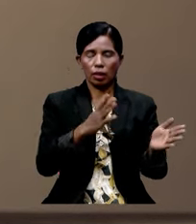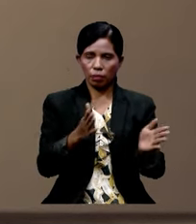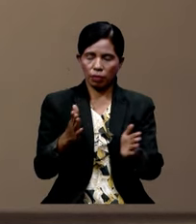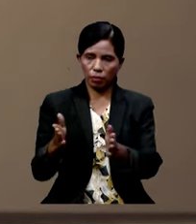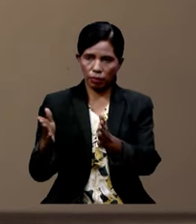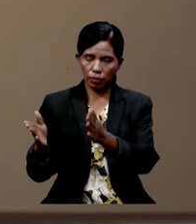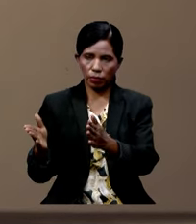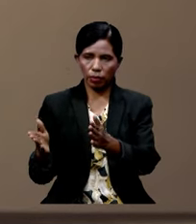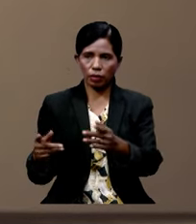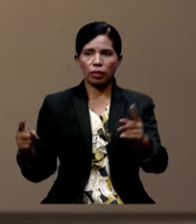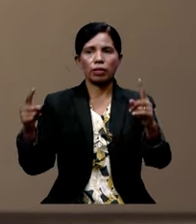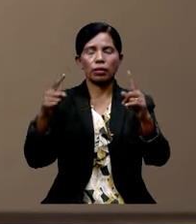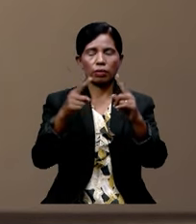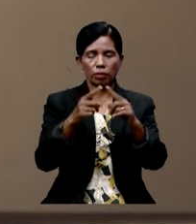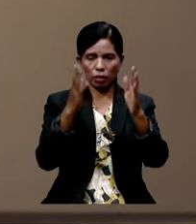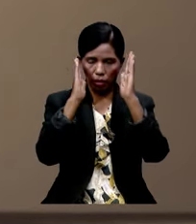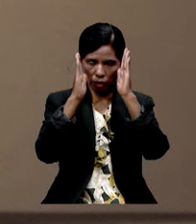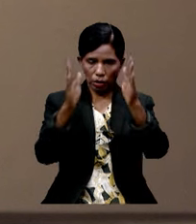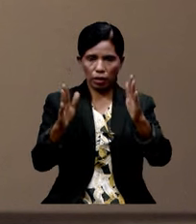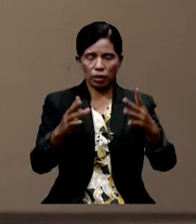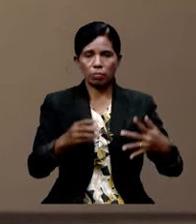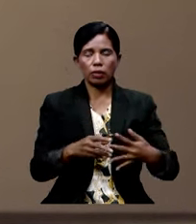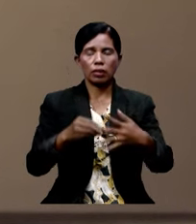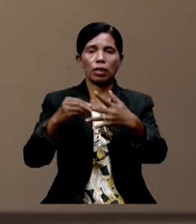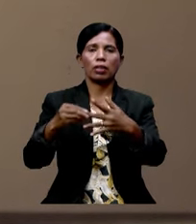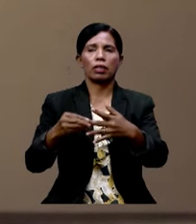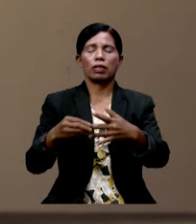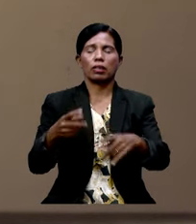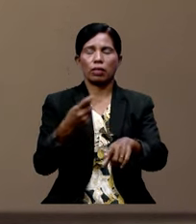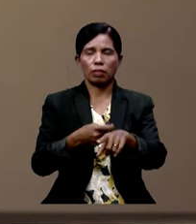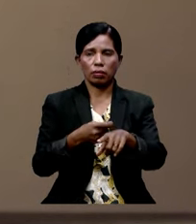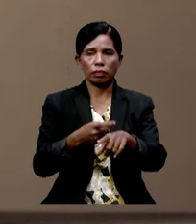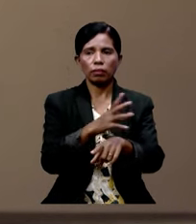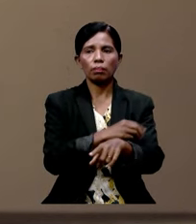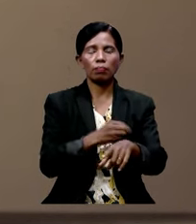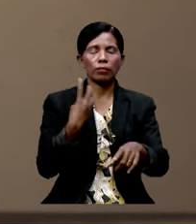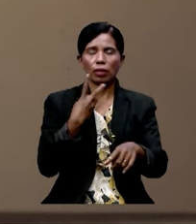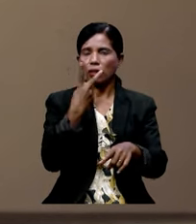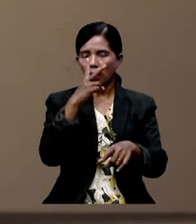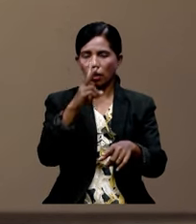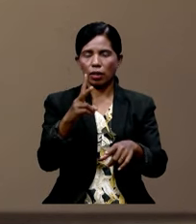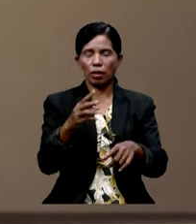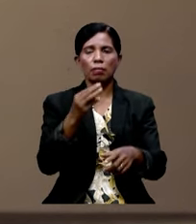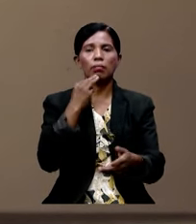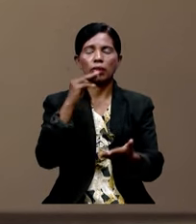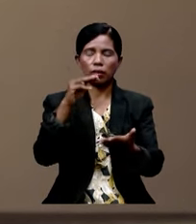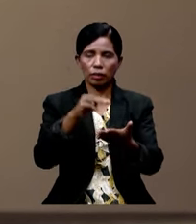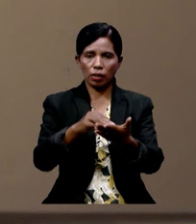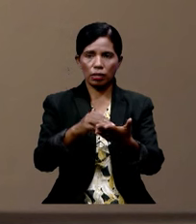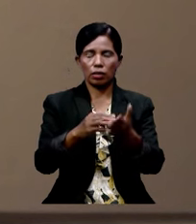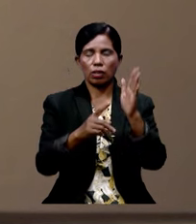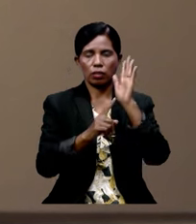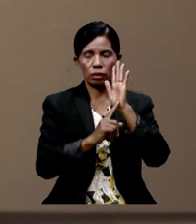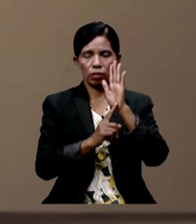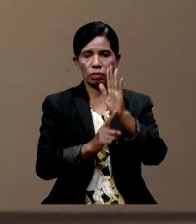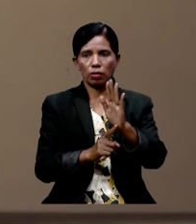a true epochal event, which is not yet officially announced and formally determined